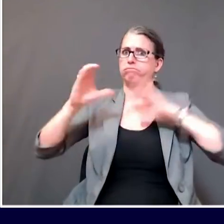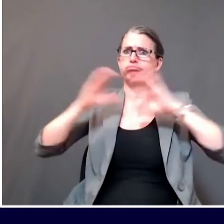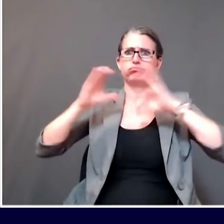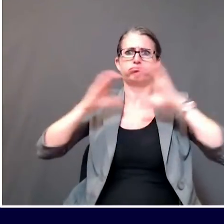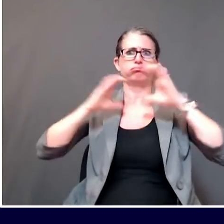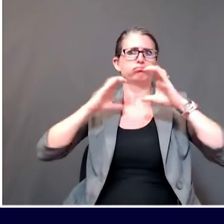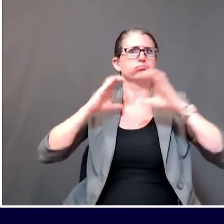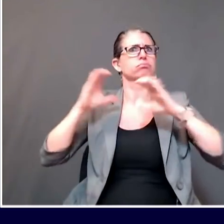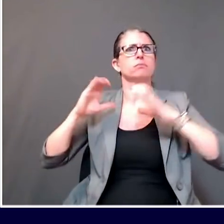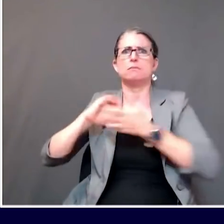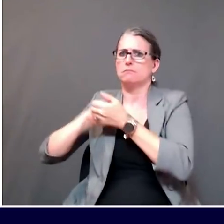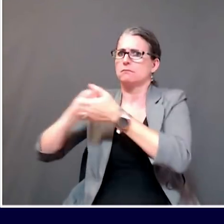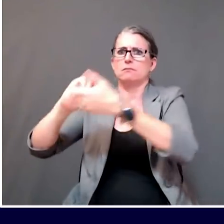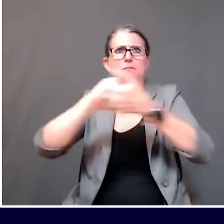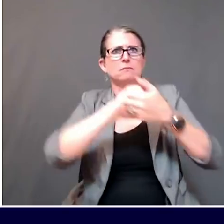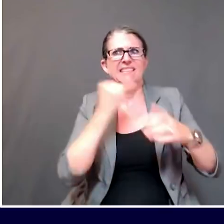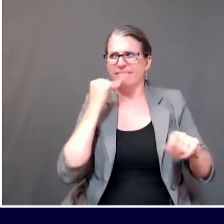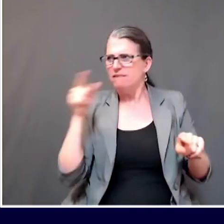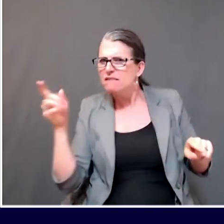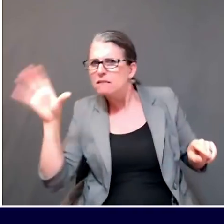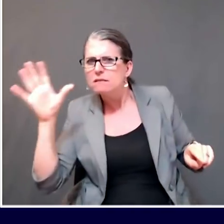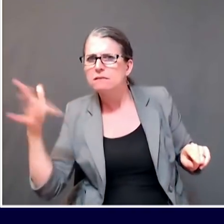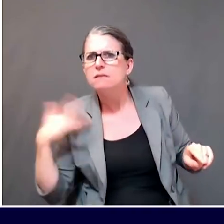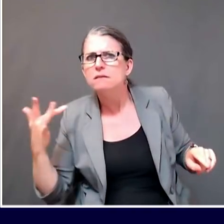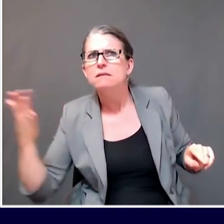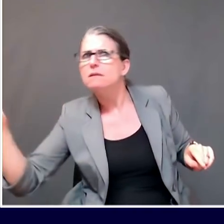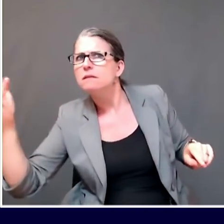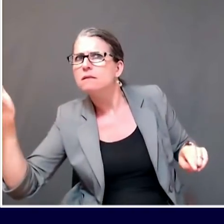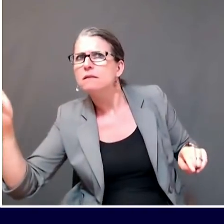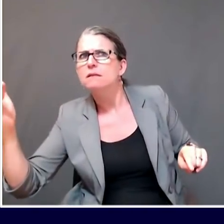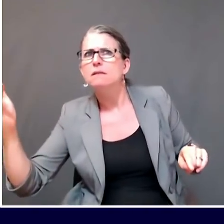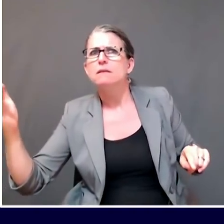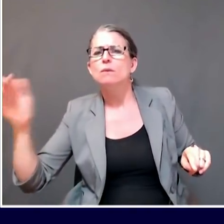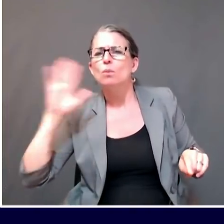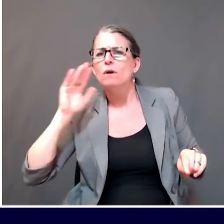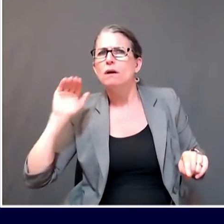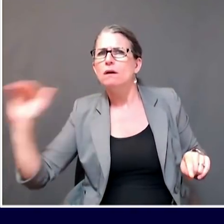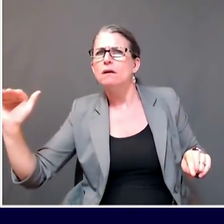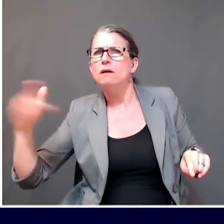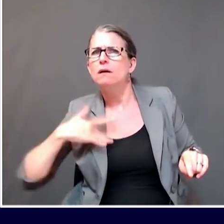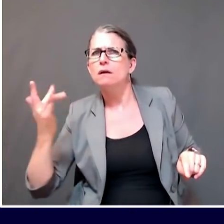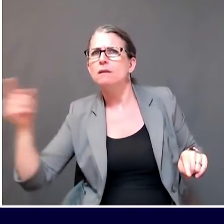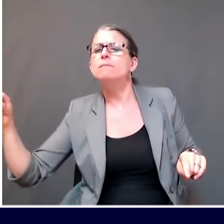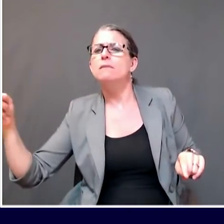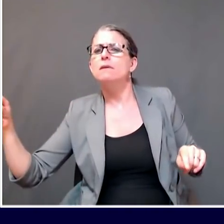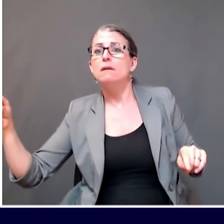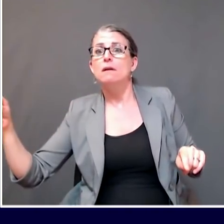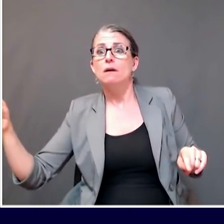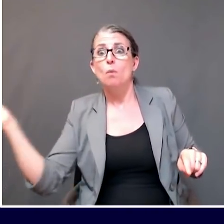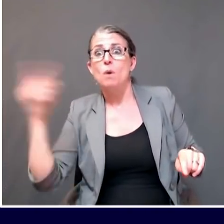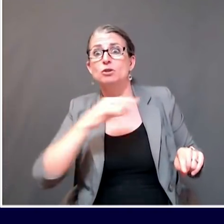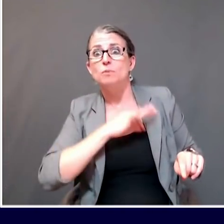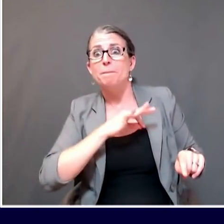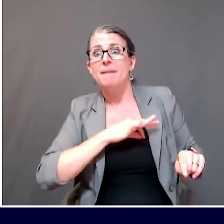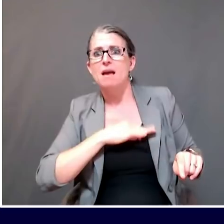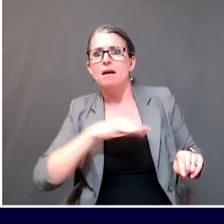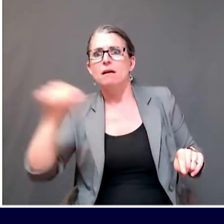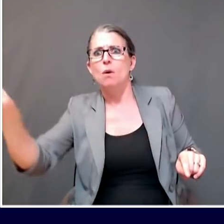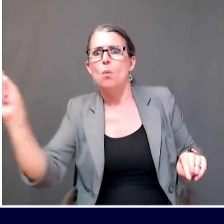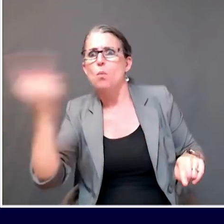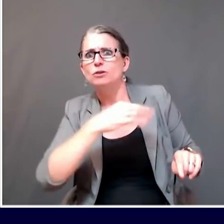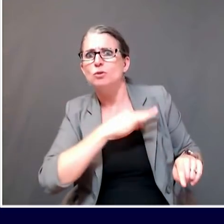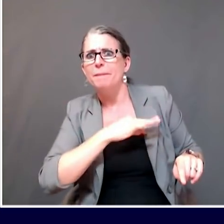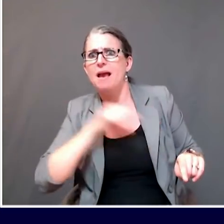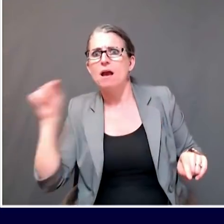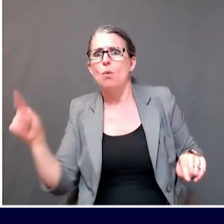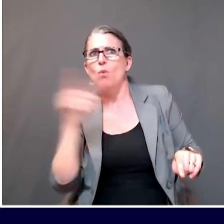number of people who all happen to be in Maine, or if a number of states happen to be in, there's a nationwide reporting